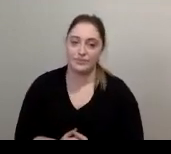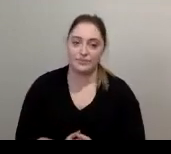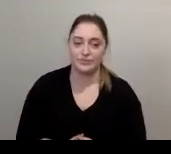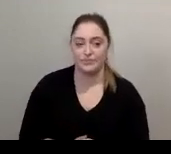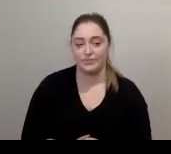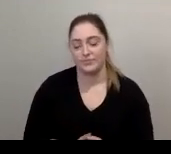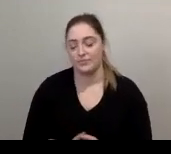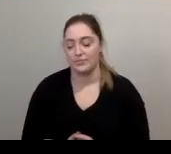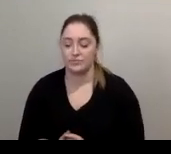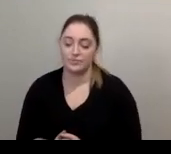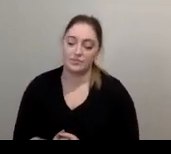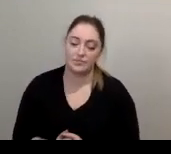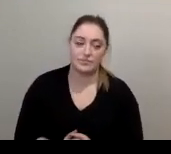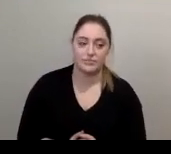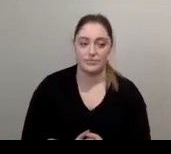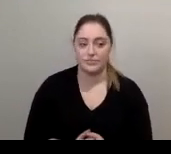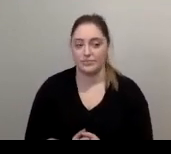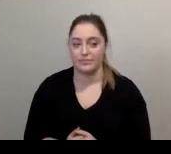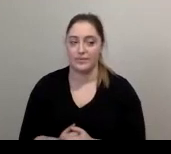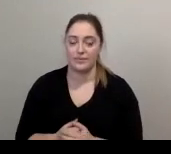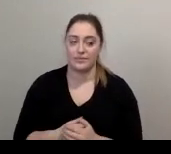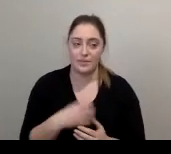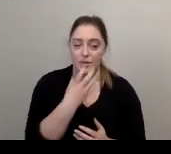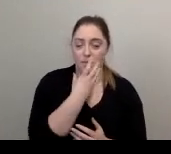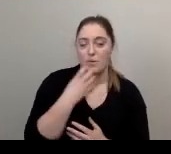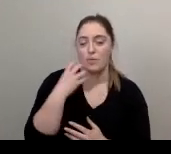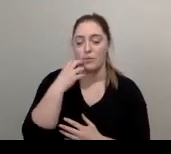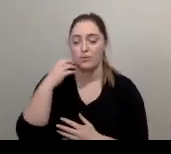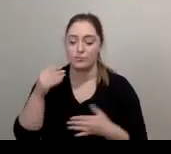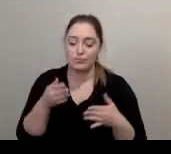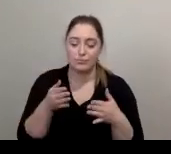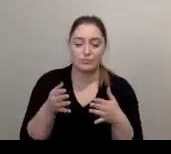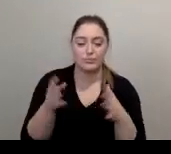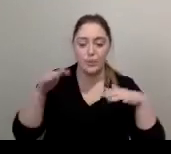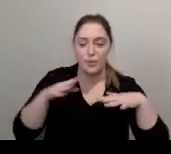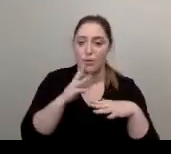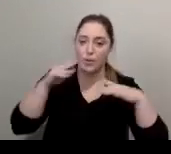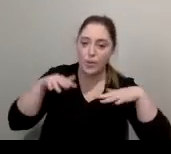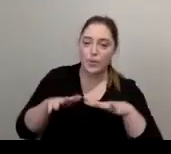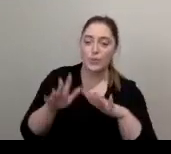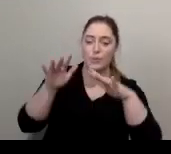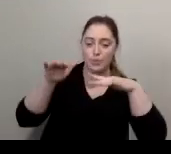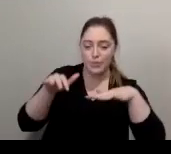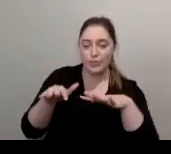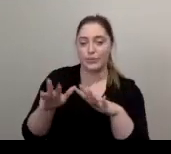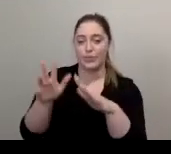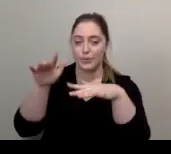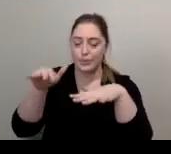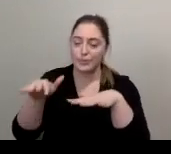The salt, the heat, the waves echoing down